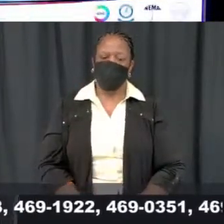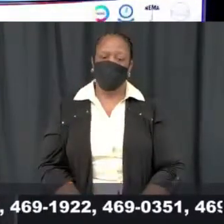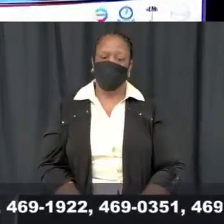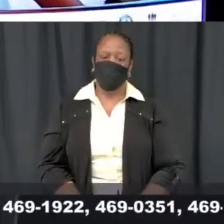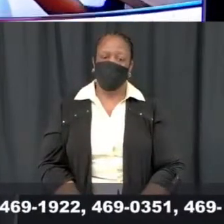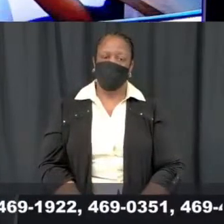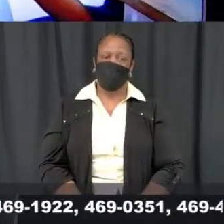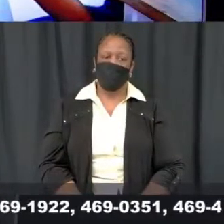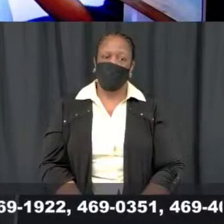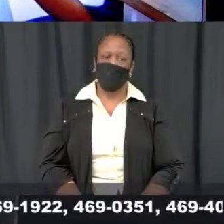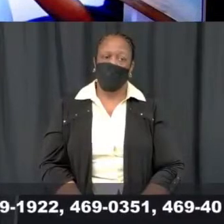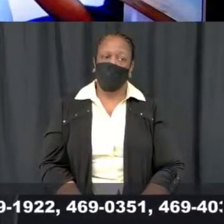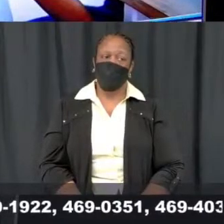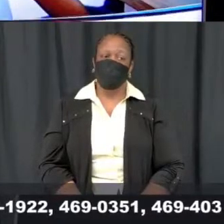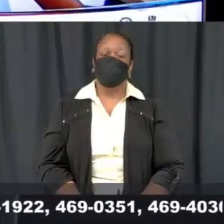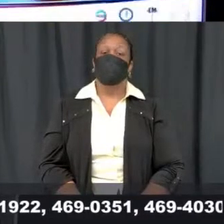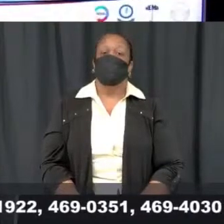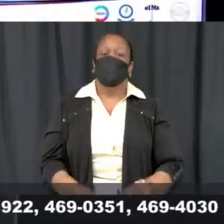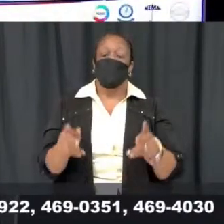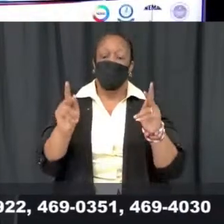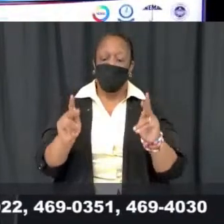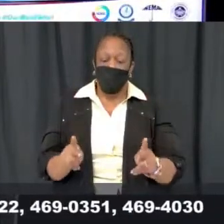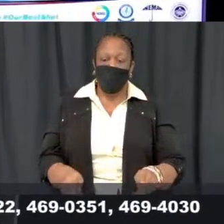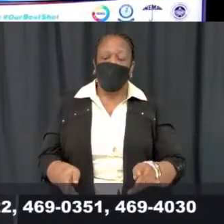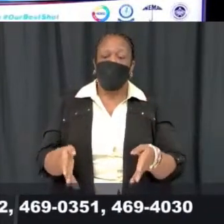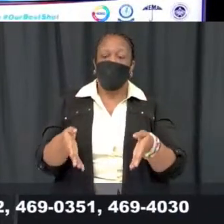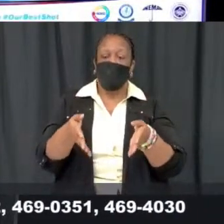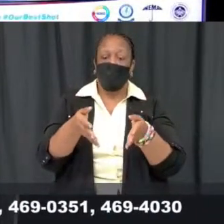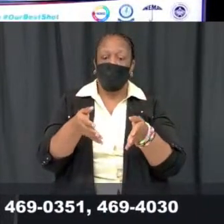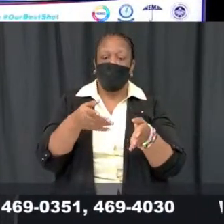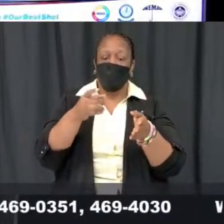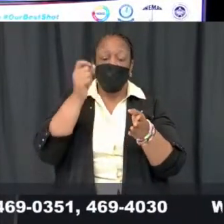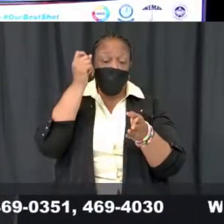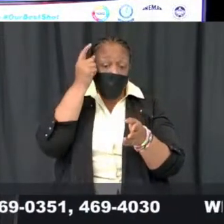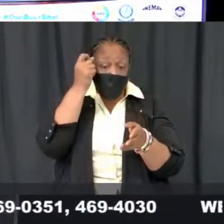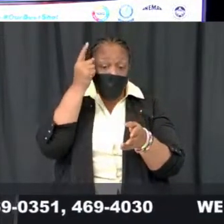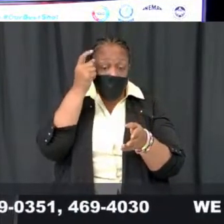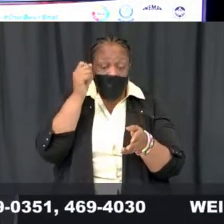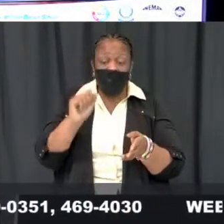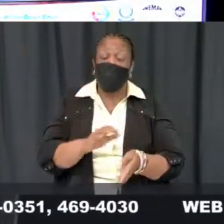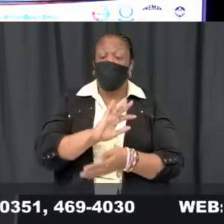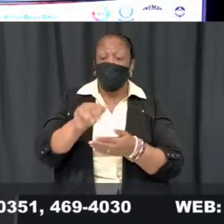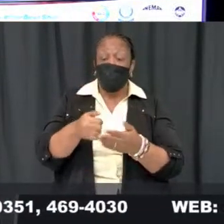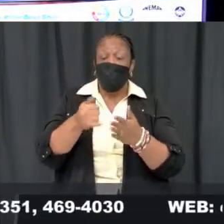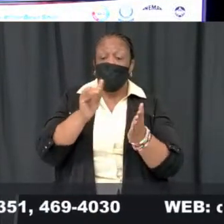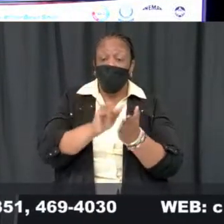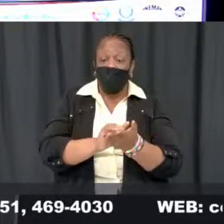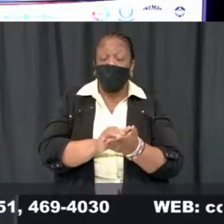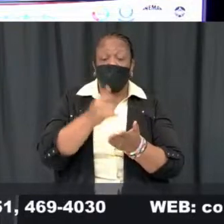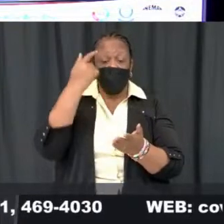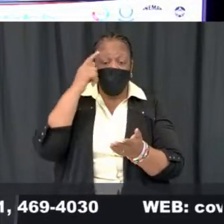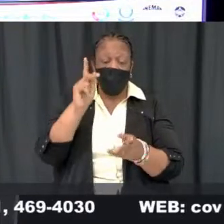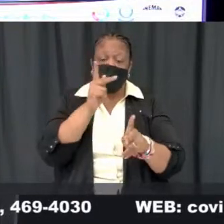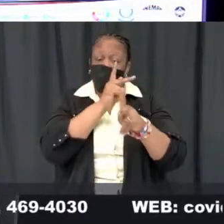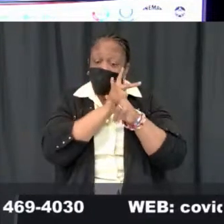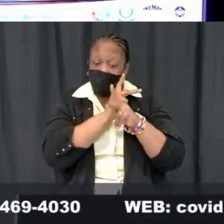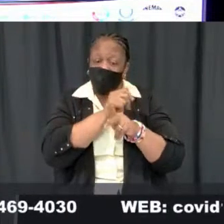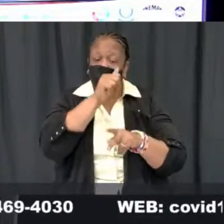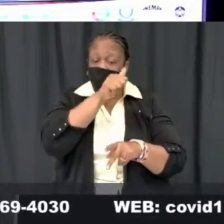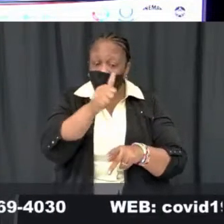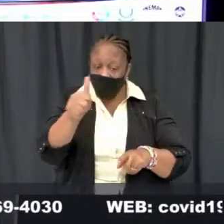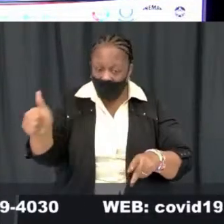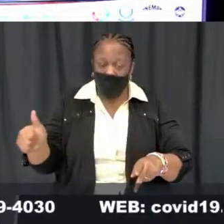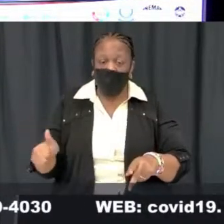order. Again, these provisions are intended to protect us, so we ask for your full cooperation in